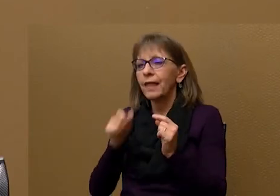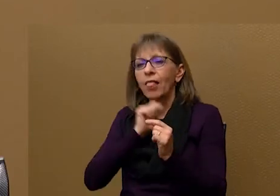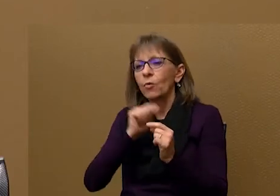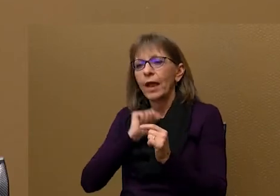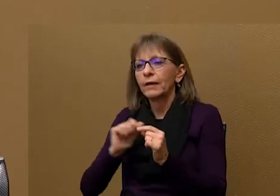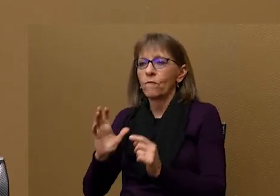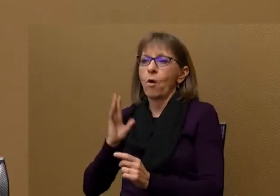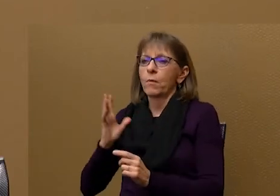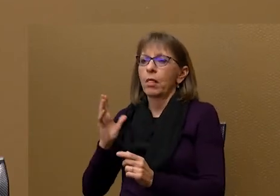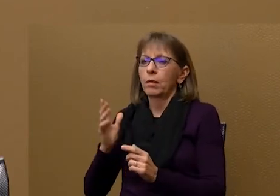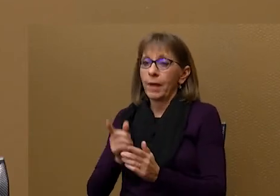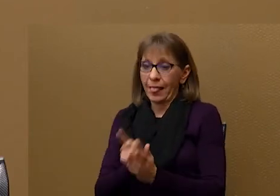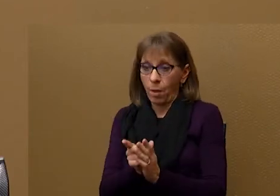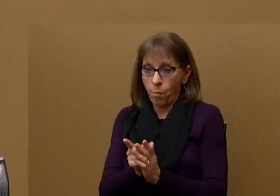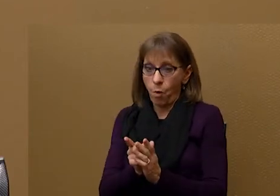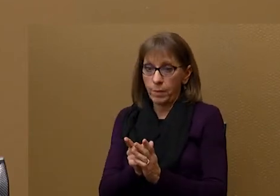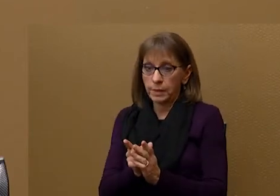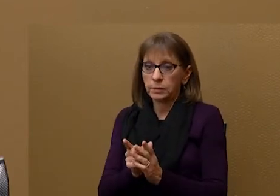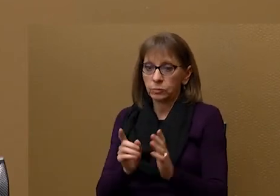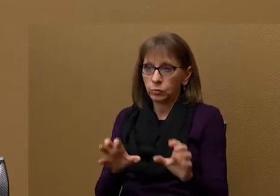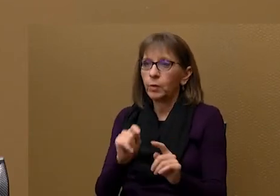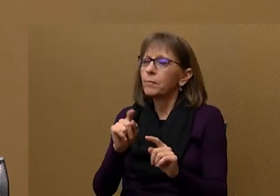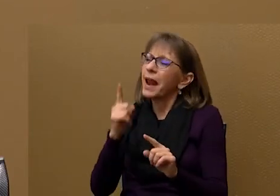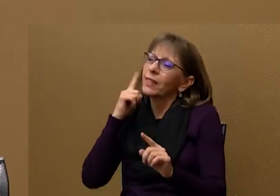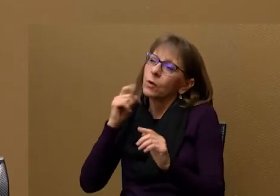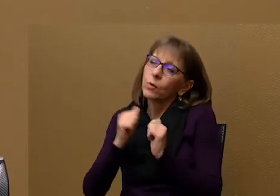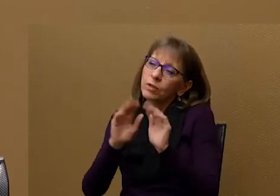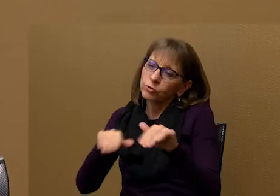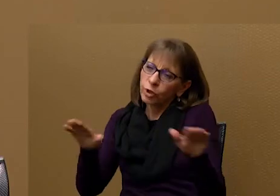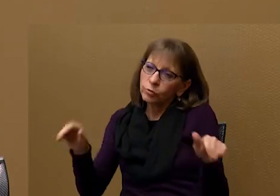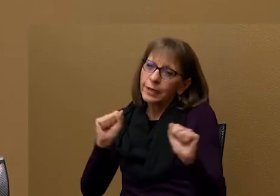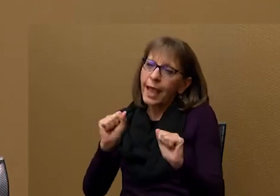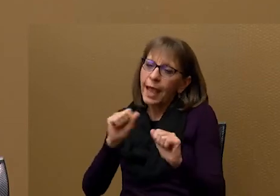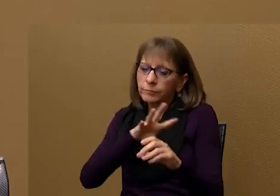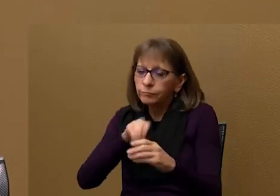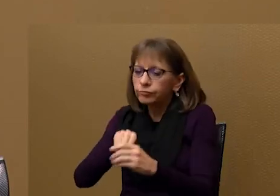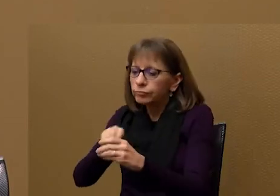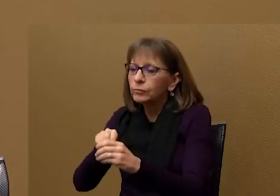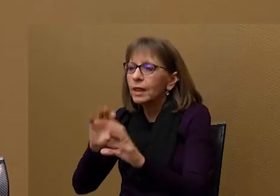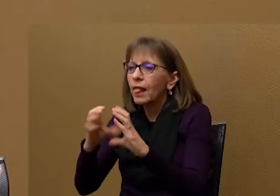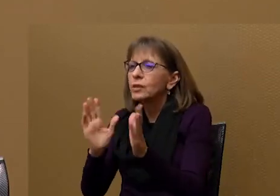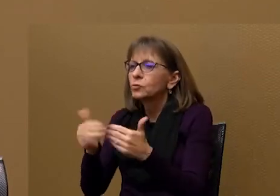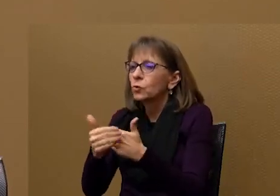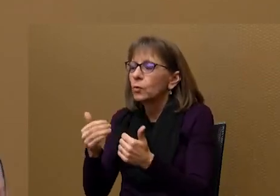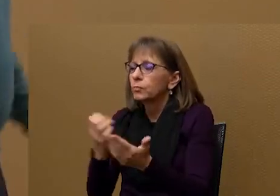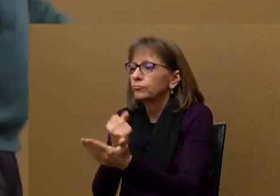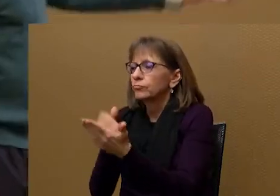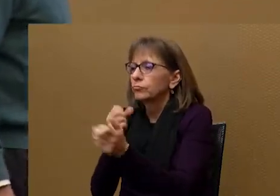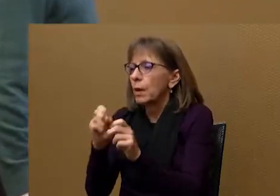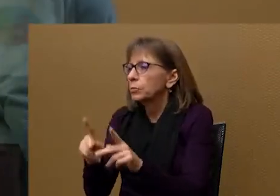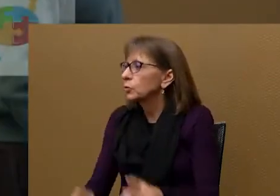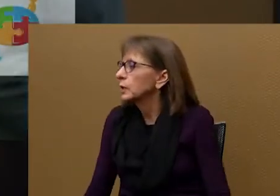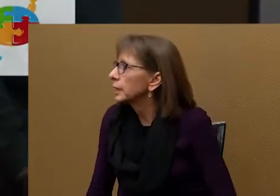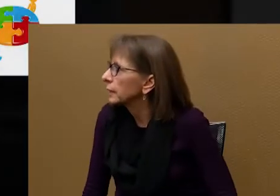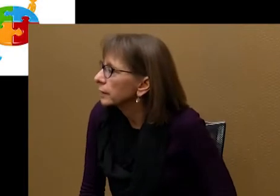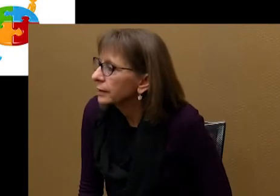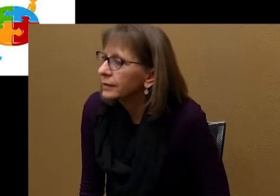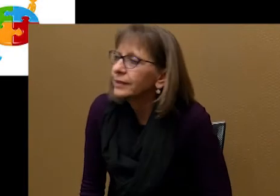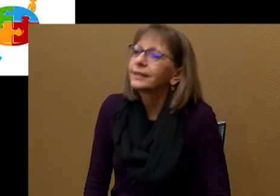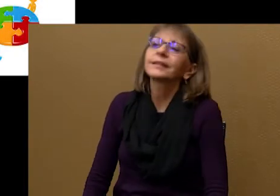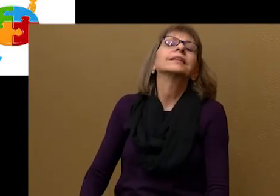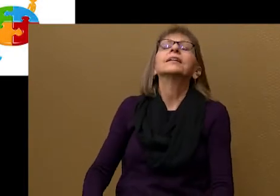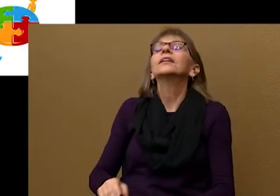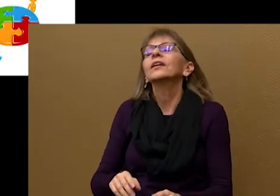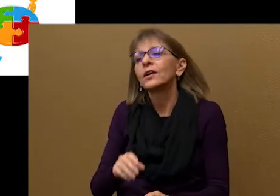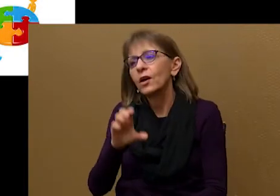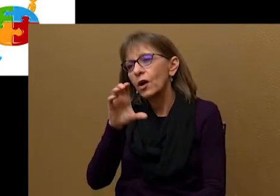children, there's more, if you can build it into your classroom, there's more opportunity for that. And of course, corrective teaching.